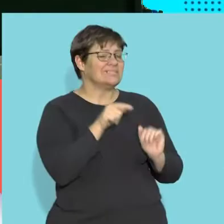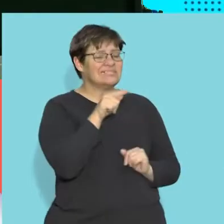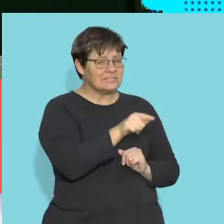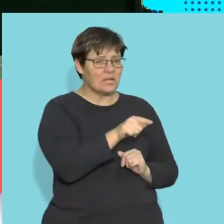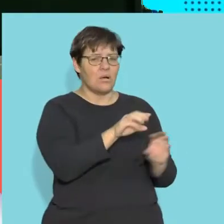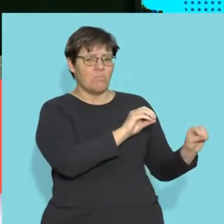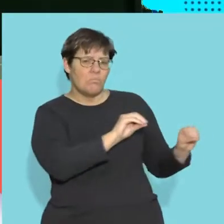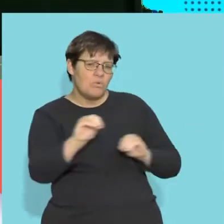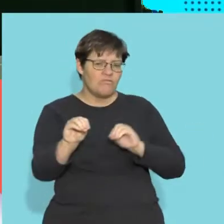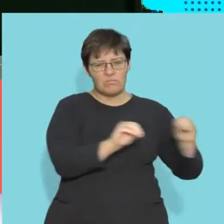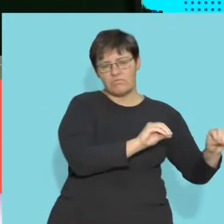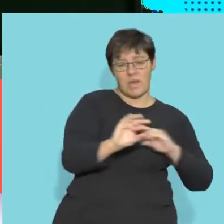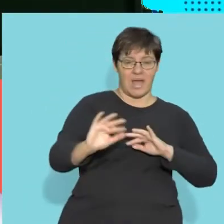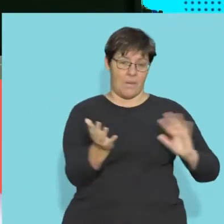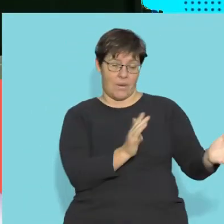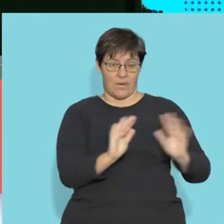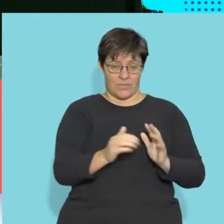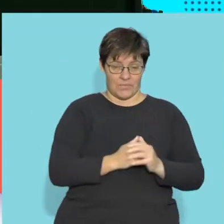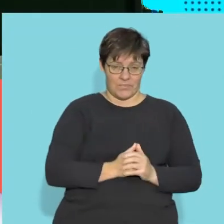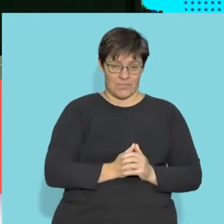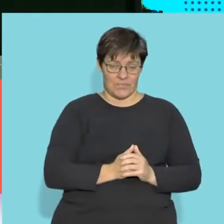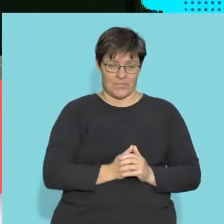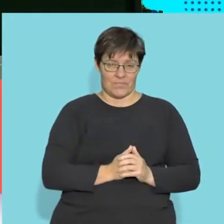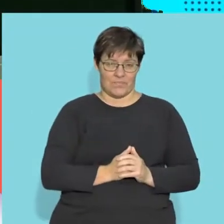a cell moves things around the body.